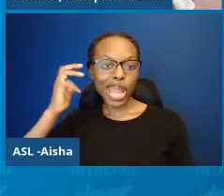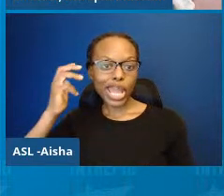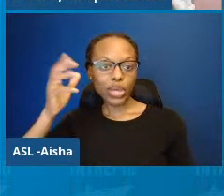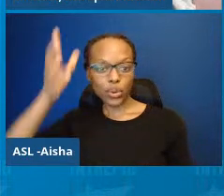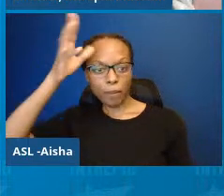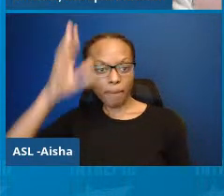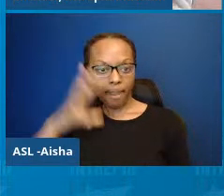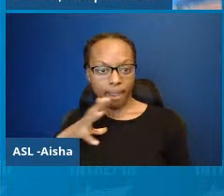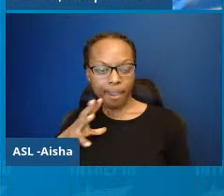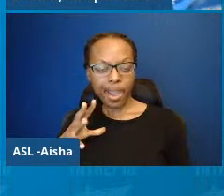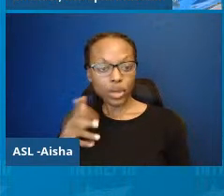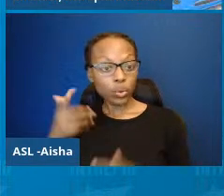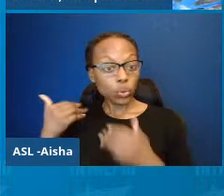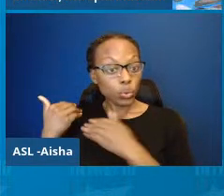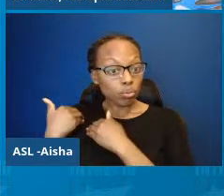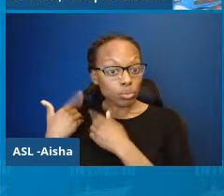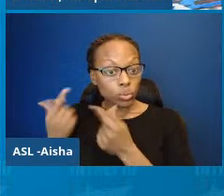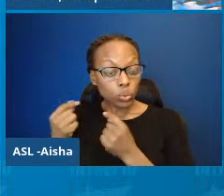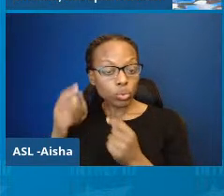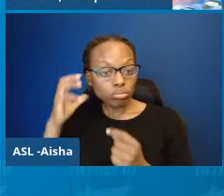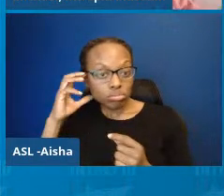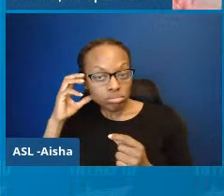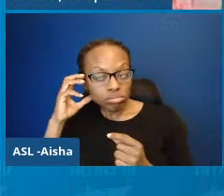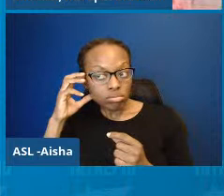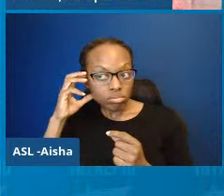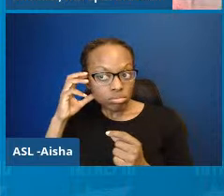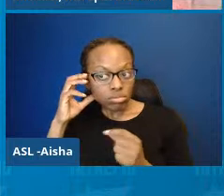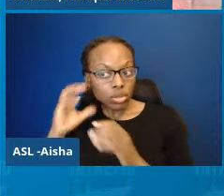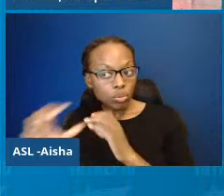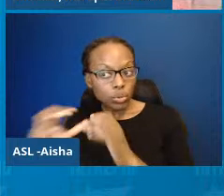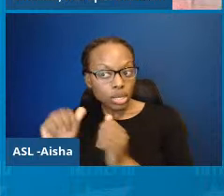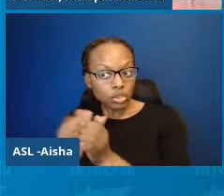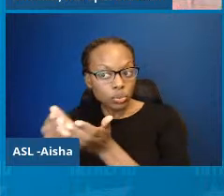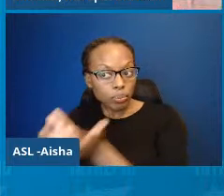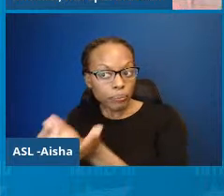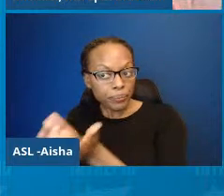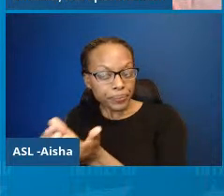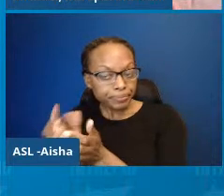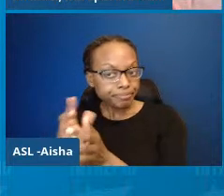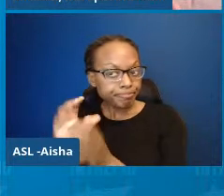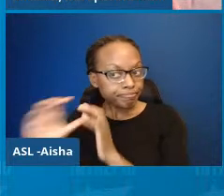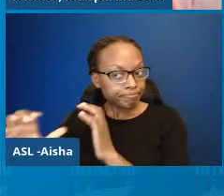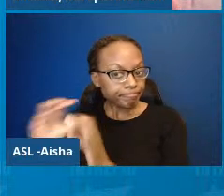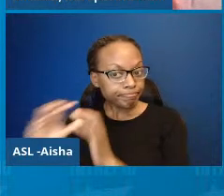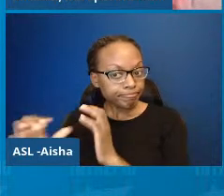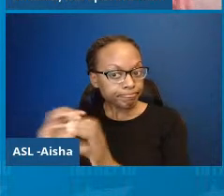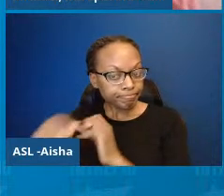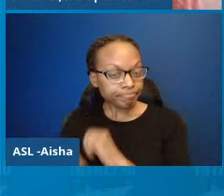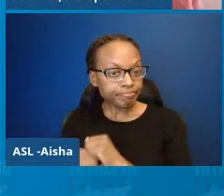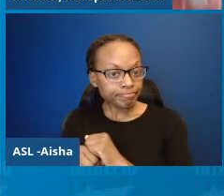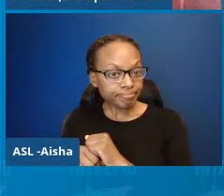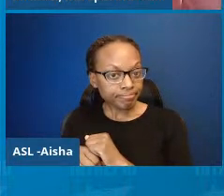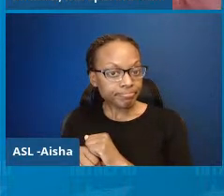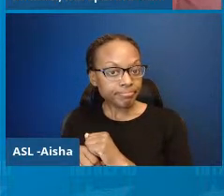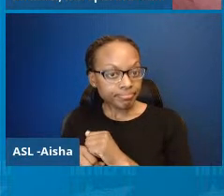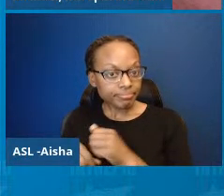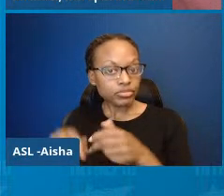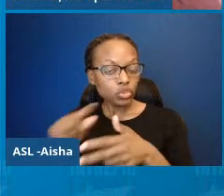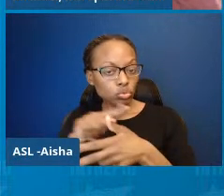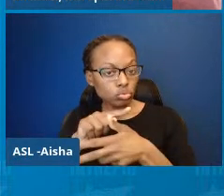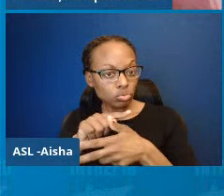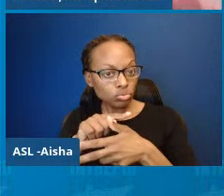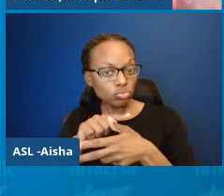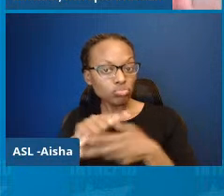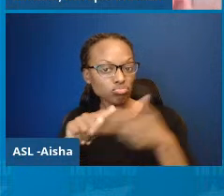for communication from the Intrepid. And so there was one other person that was